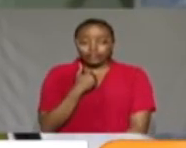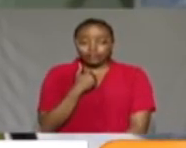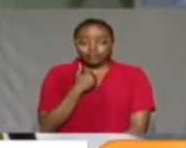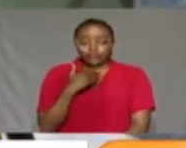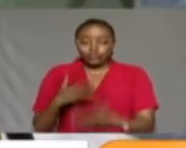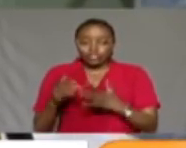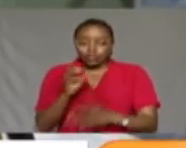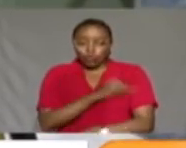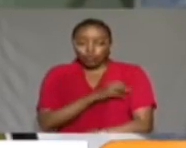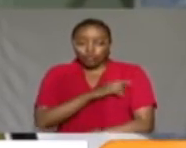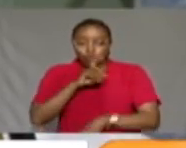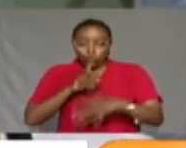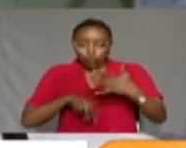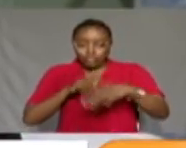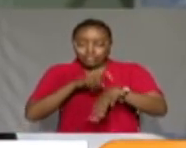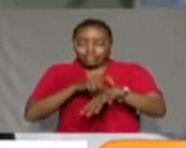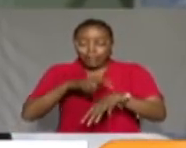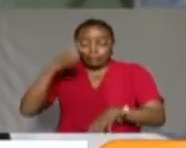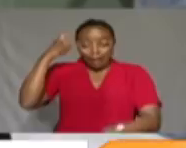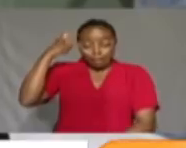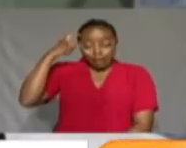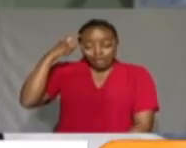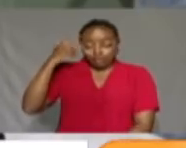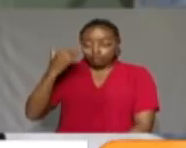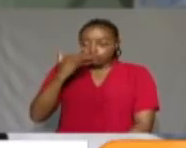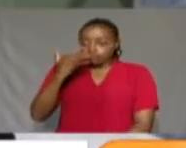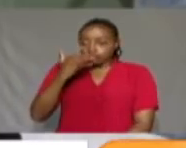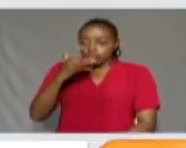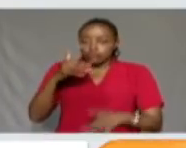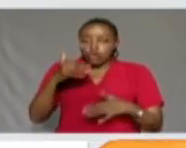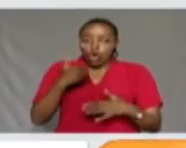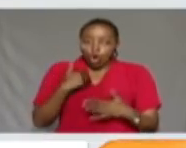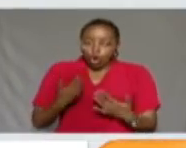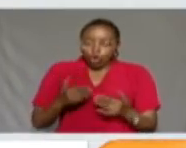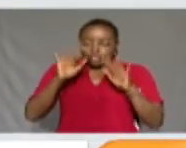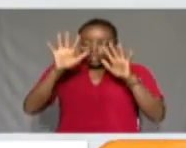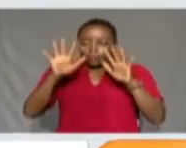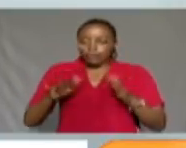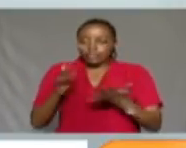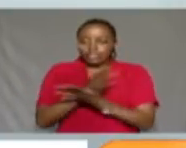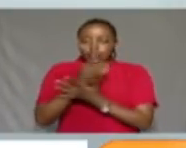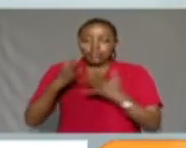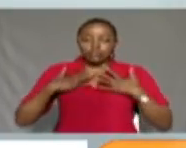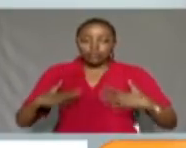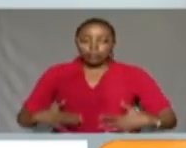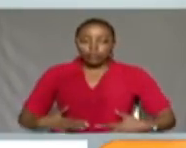what we fear most is when it goes to the brain or other vital organs.